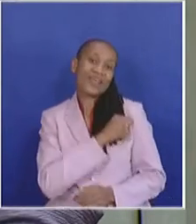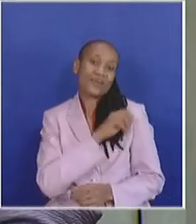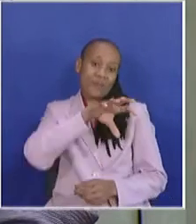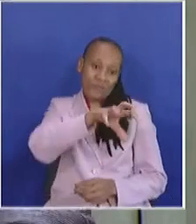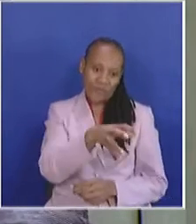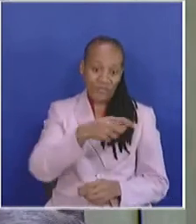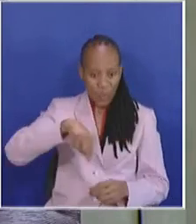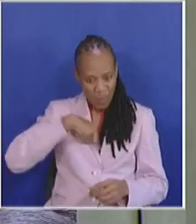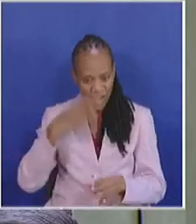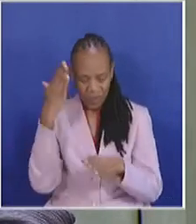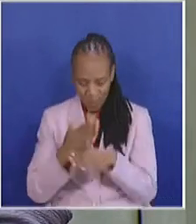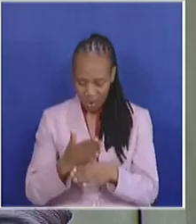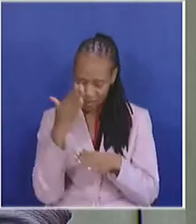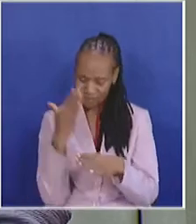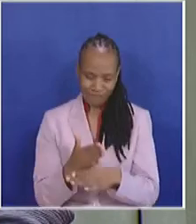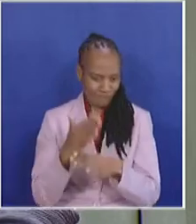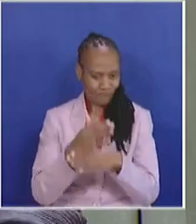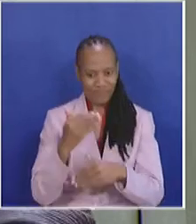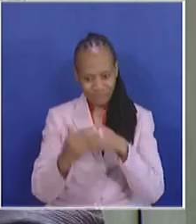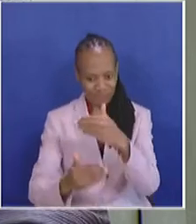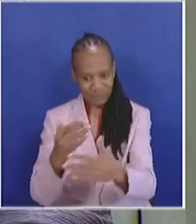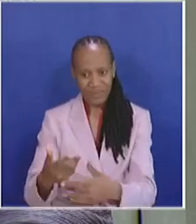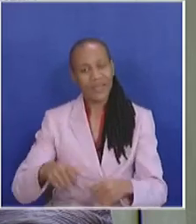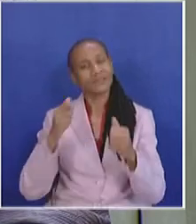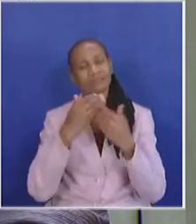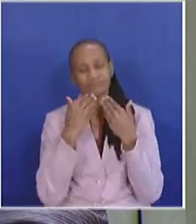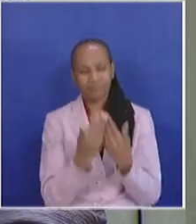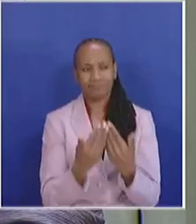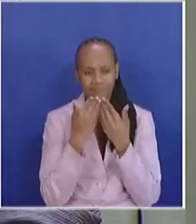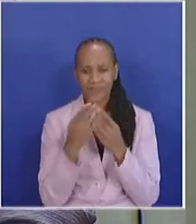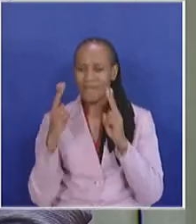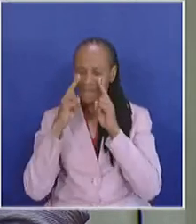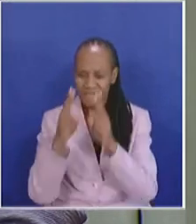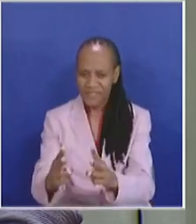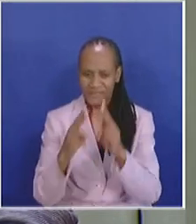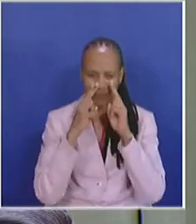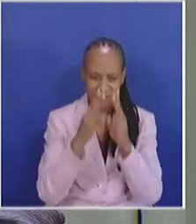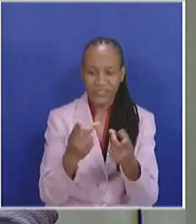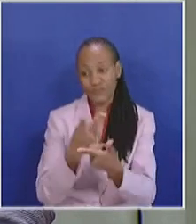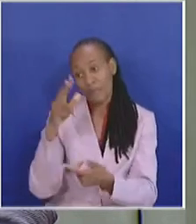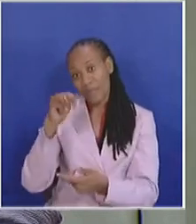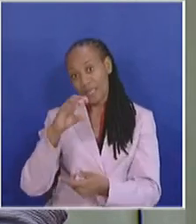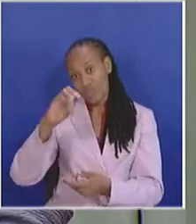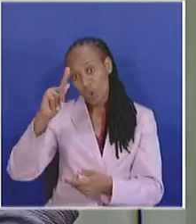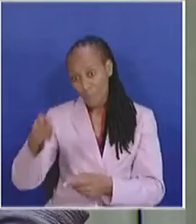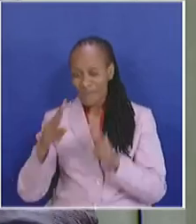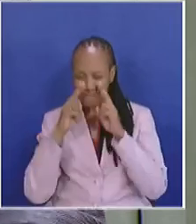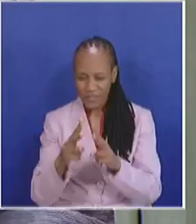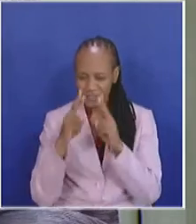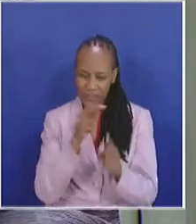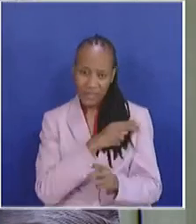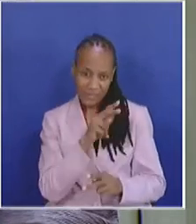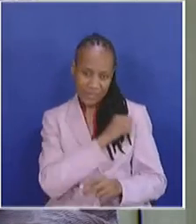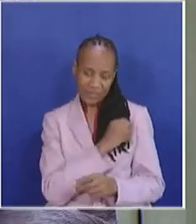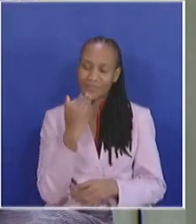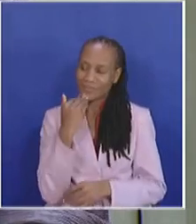are working very hard and we appreciate the visits that are done by NCOP in our province. And of course,